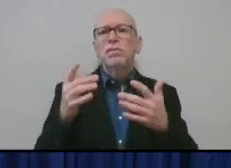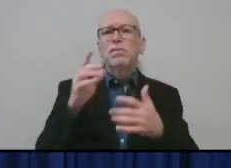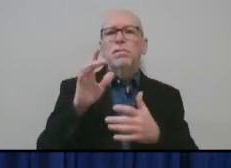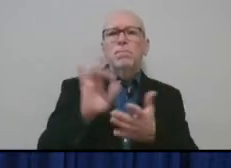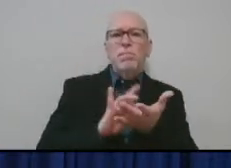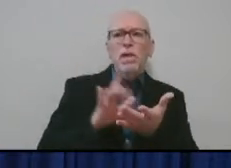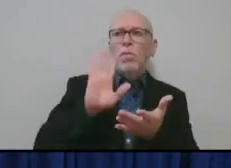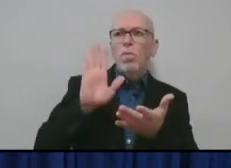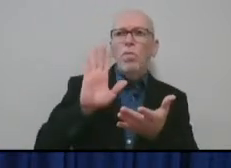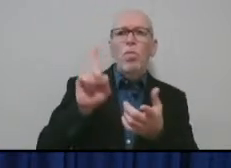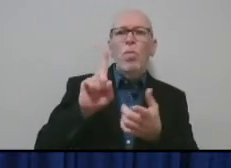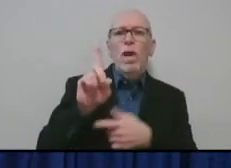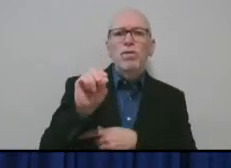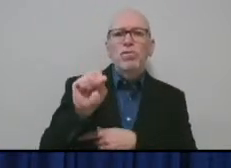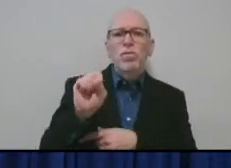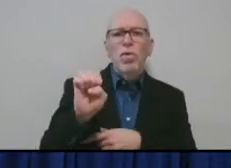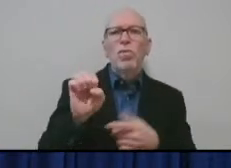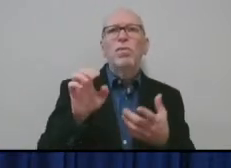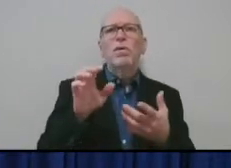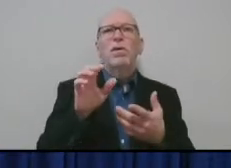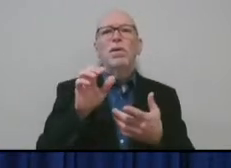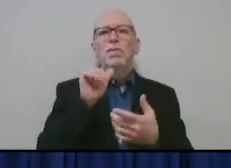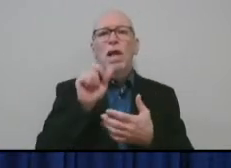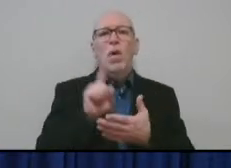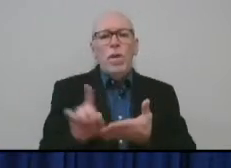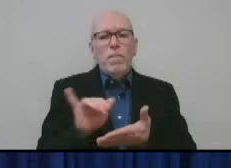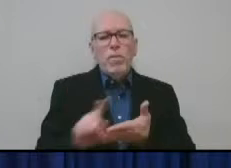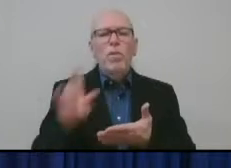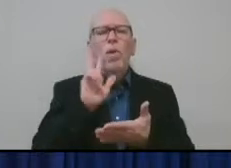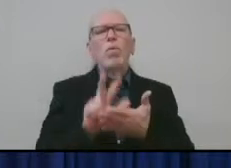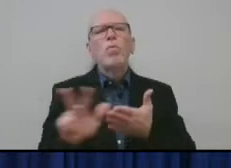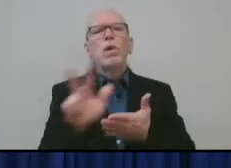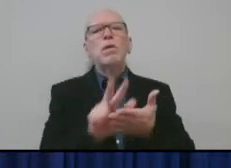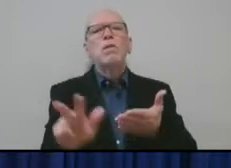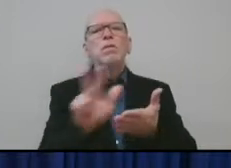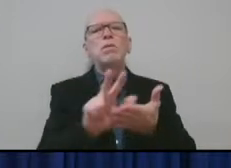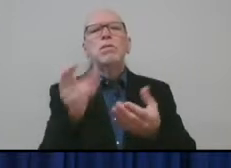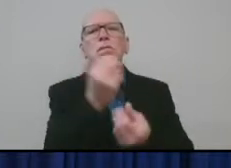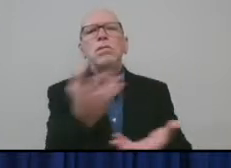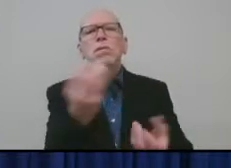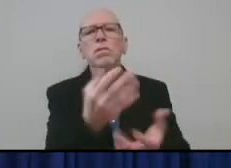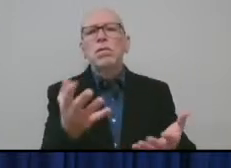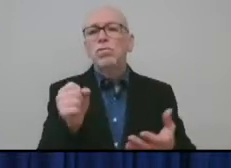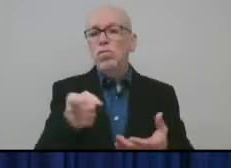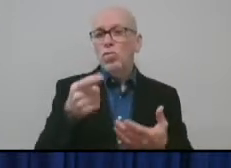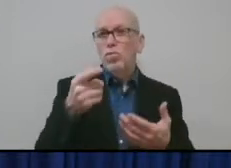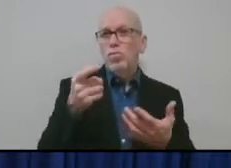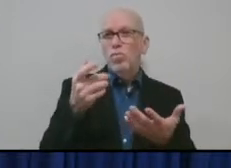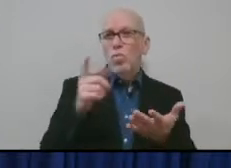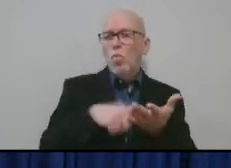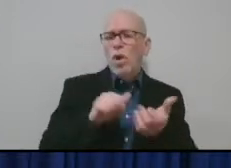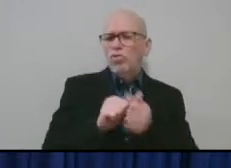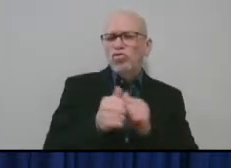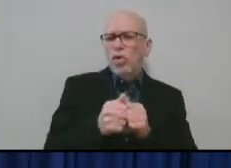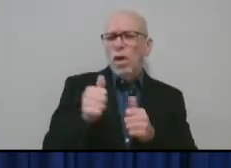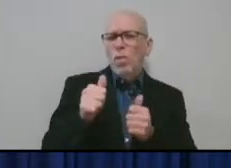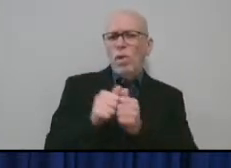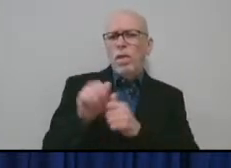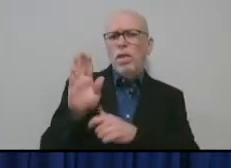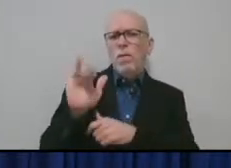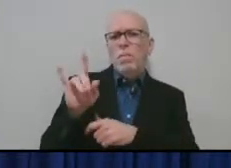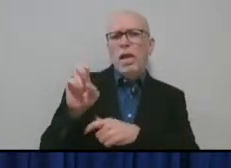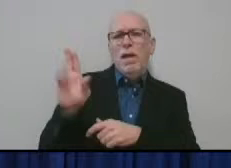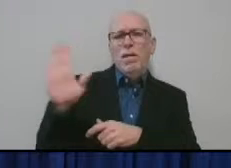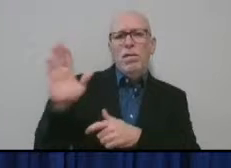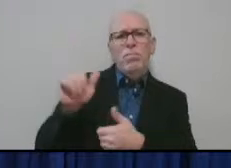will be rather than, sort of on a weekly basis. So what has changed, if anything, about how they're sort of